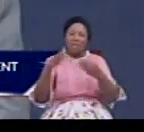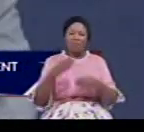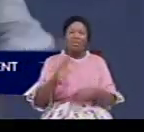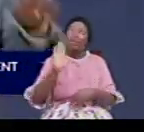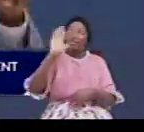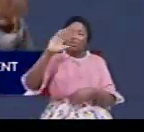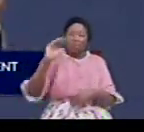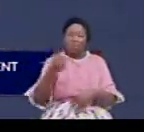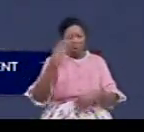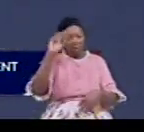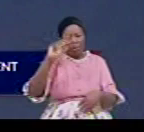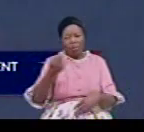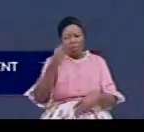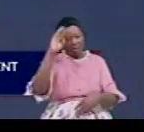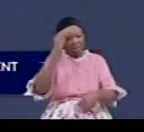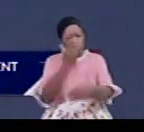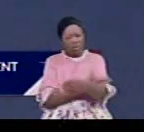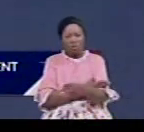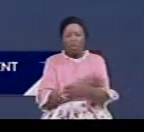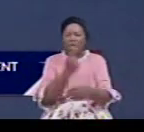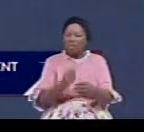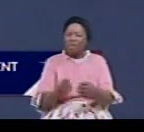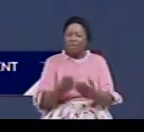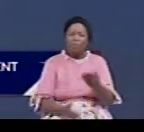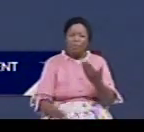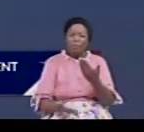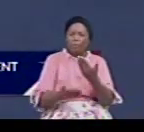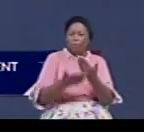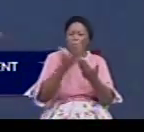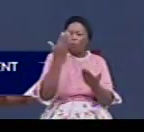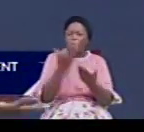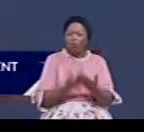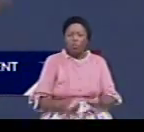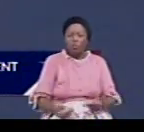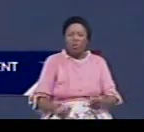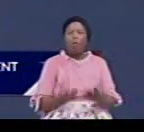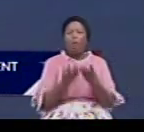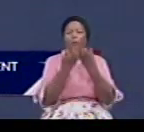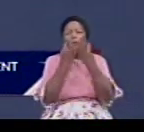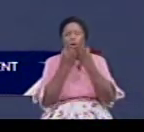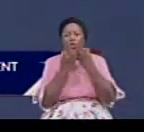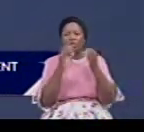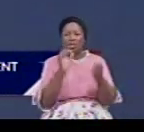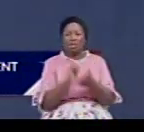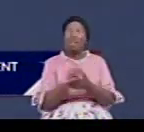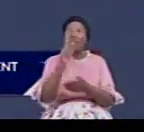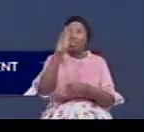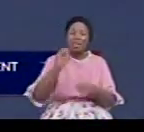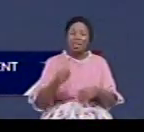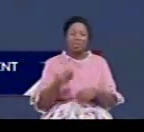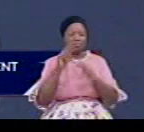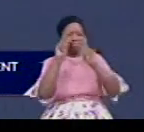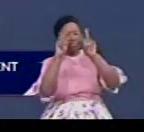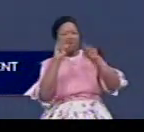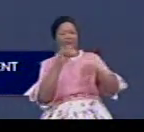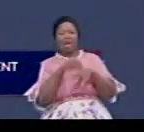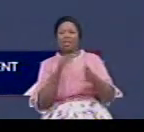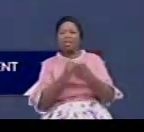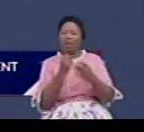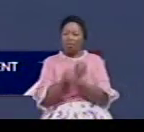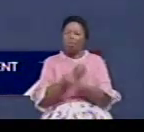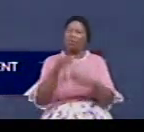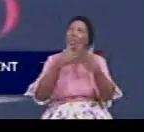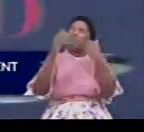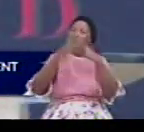son, the most precious that he can look at and pick in heaven. None of the